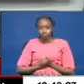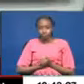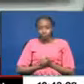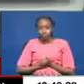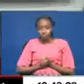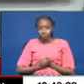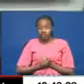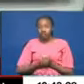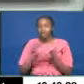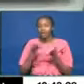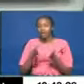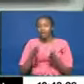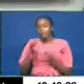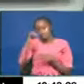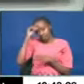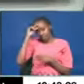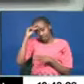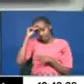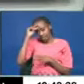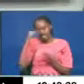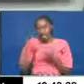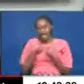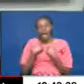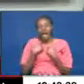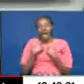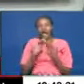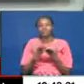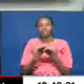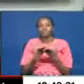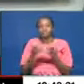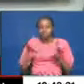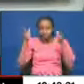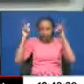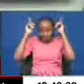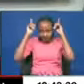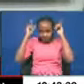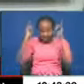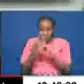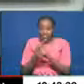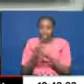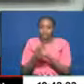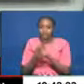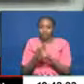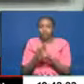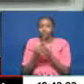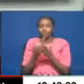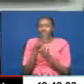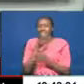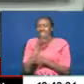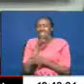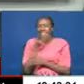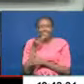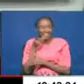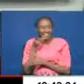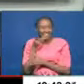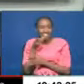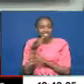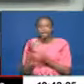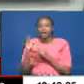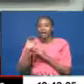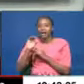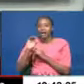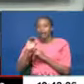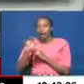The government has rolled out the livestock offtake program targeting 13 drought hit counties where livestock is brought to